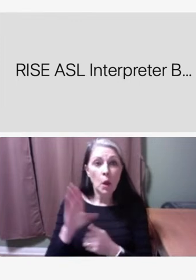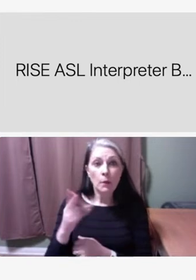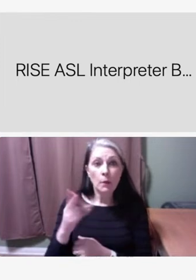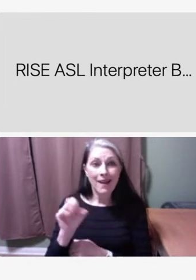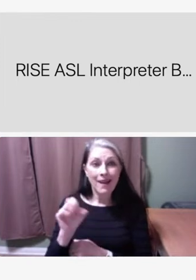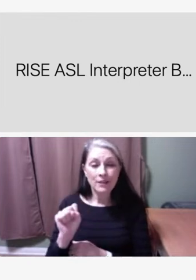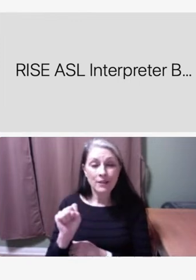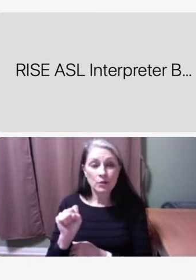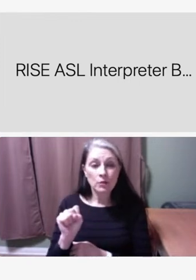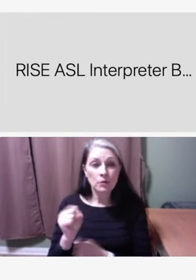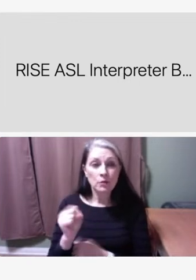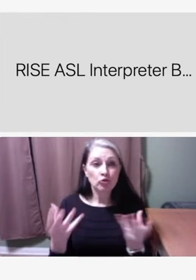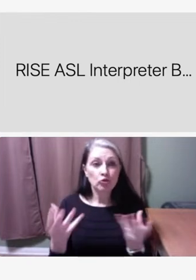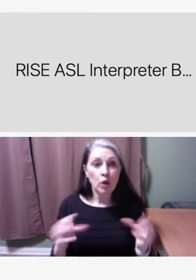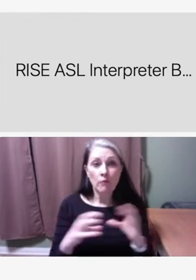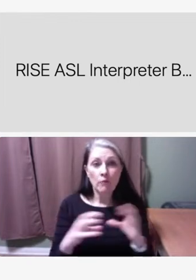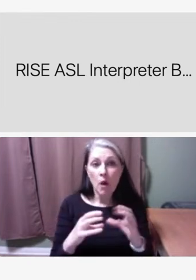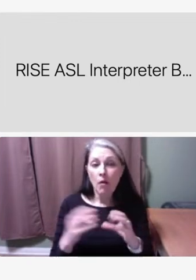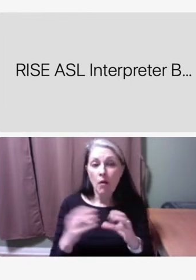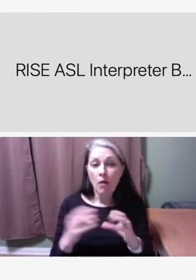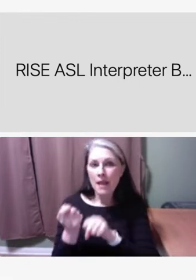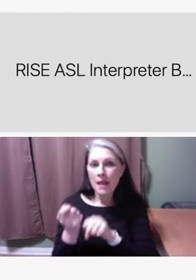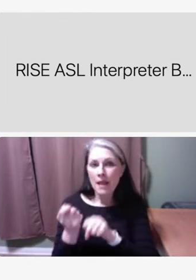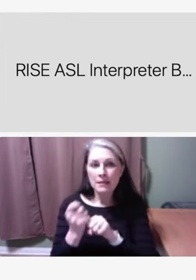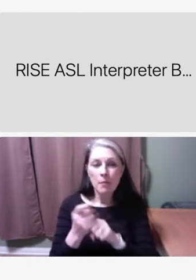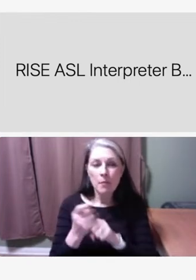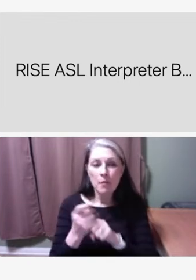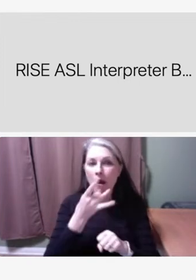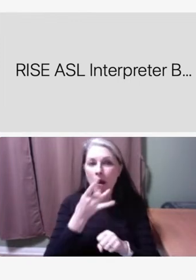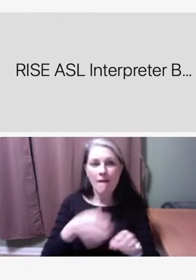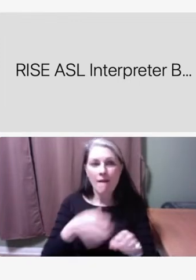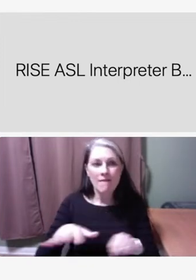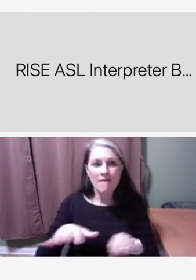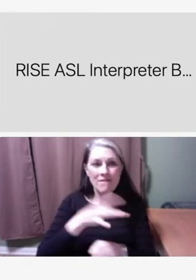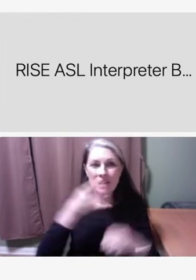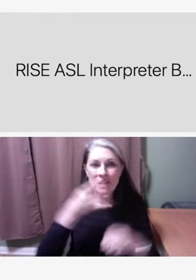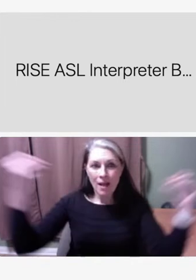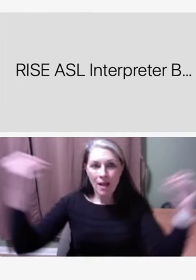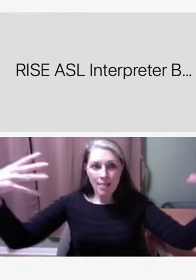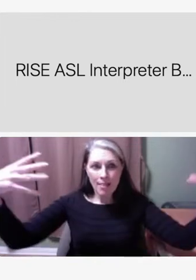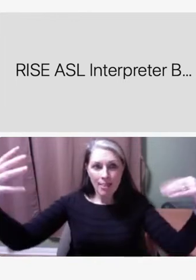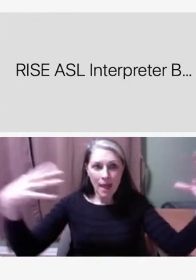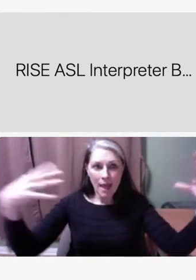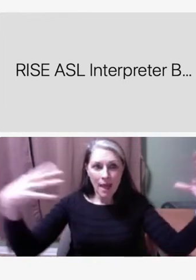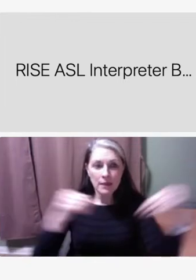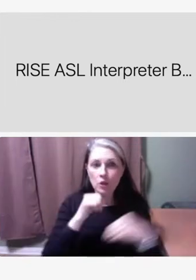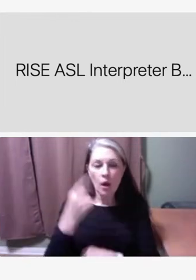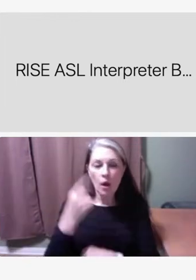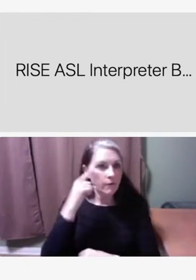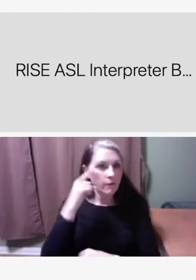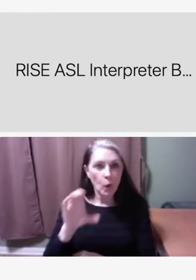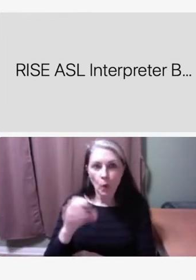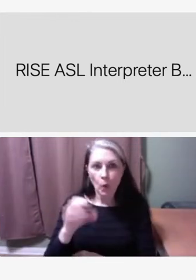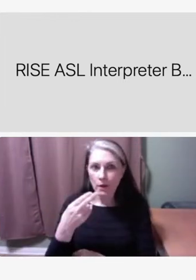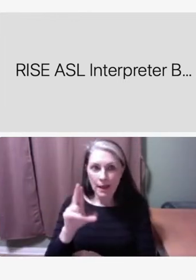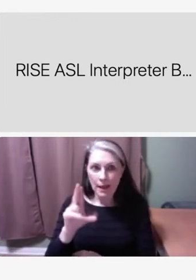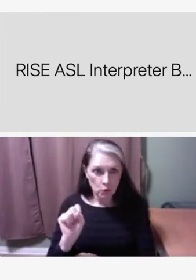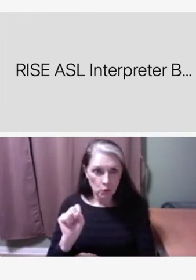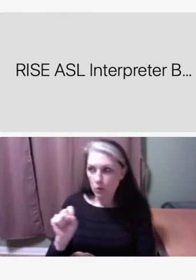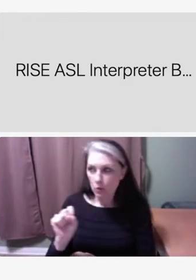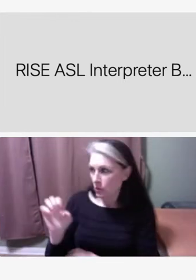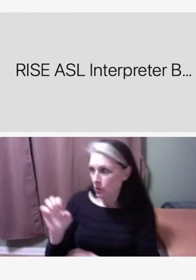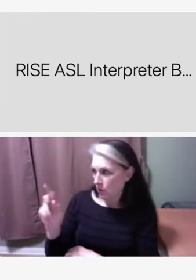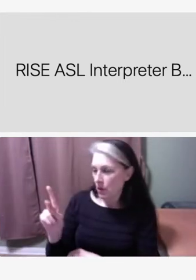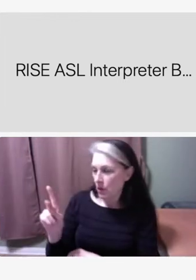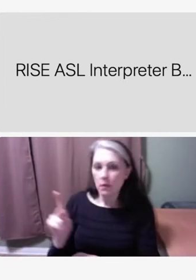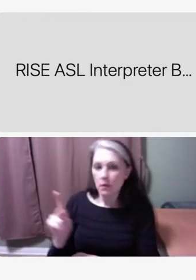baseball field lighting, they're not for Colton High School. So, yeah, okay. Yeah. I'm